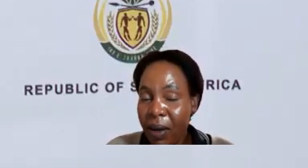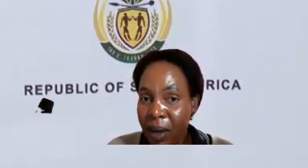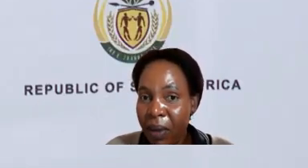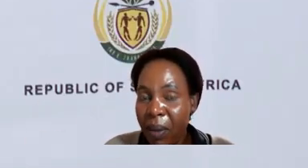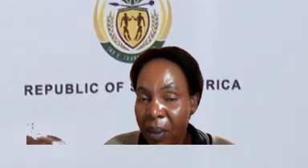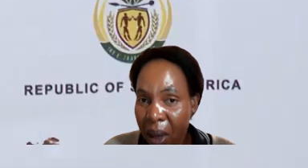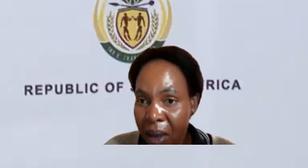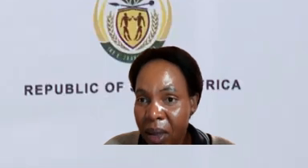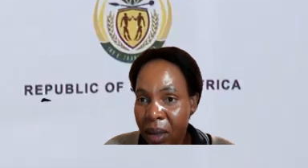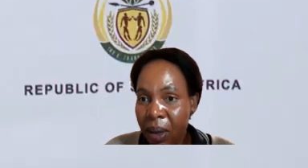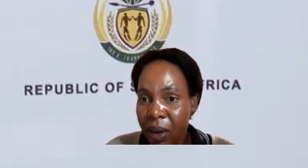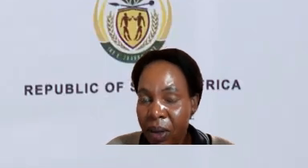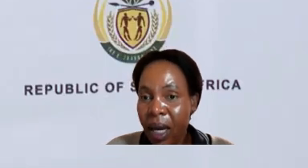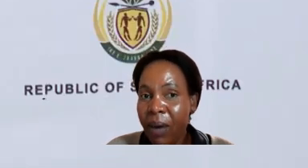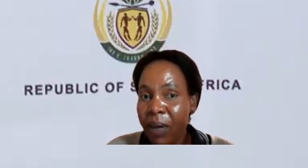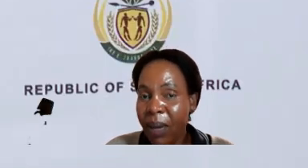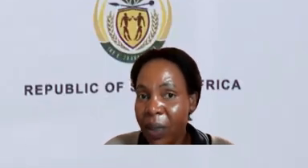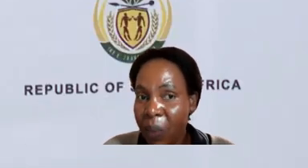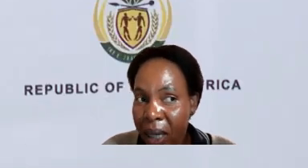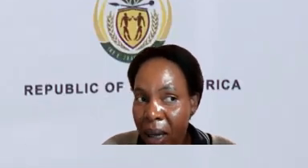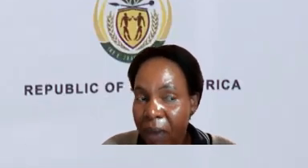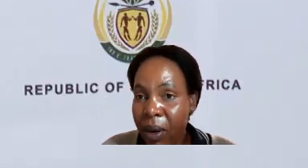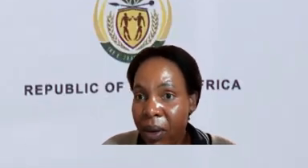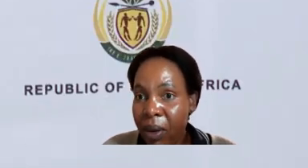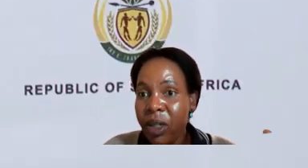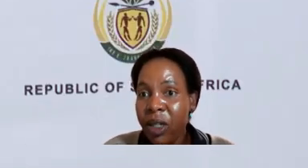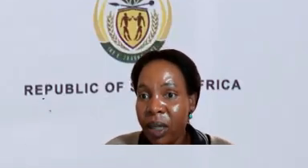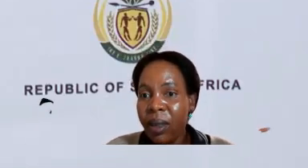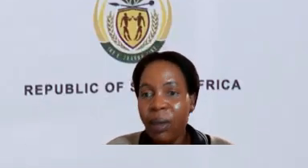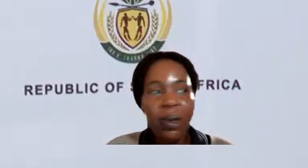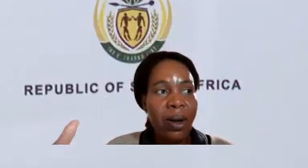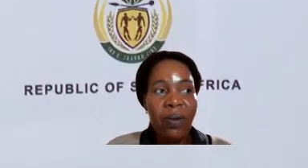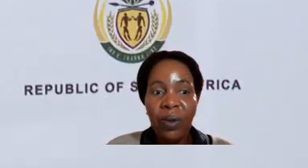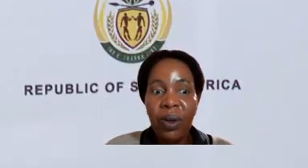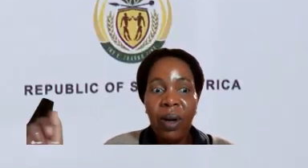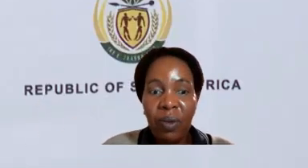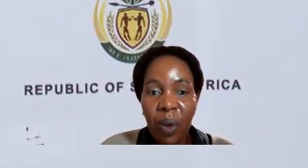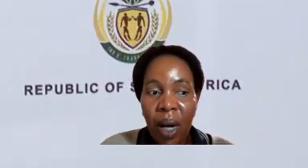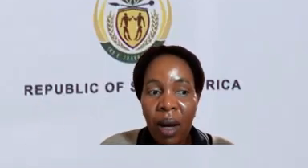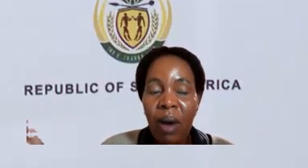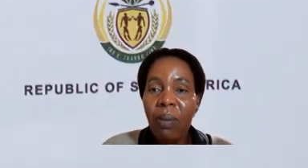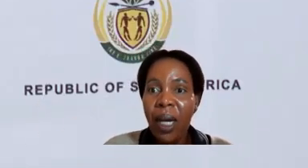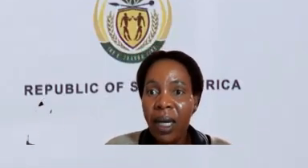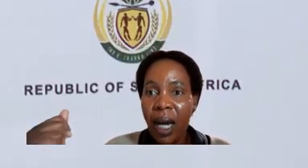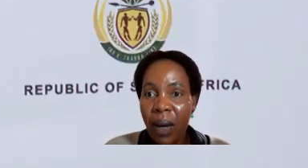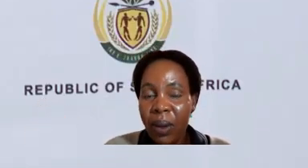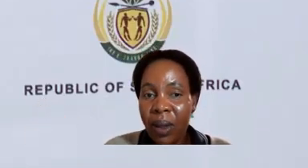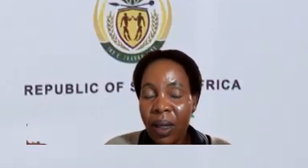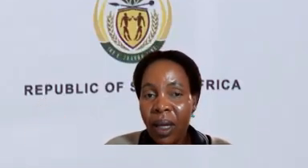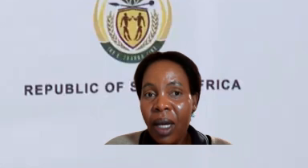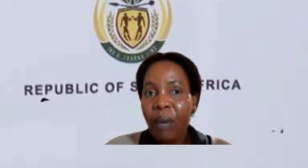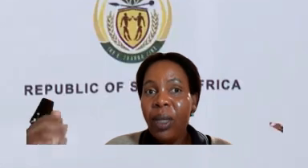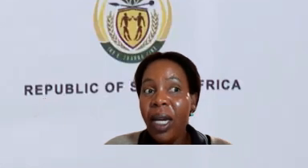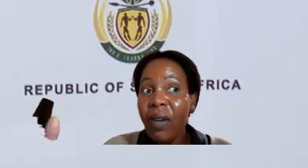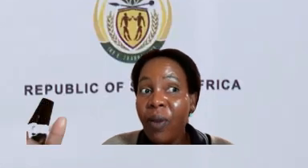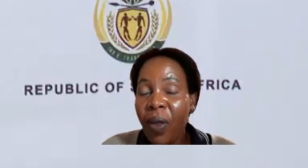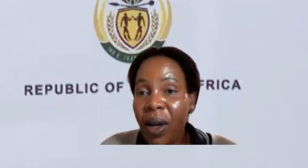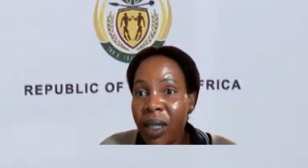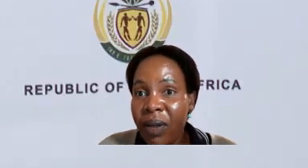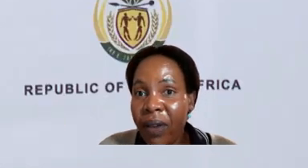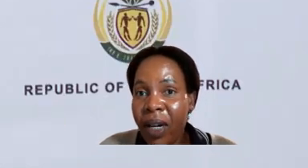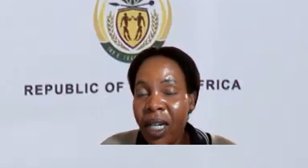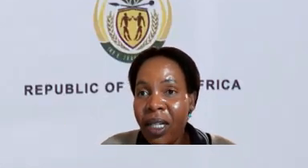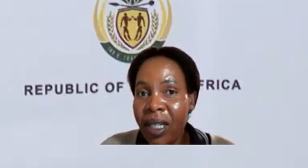So, 1,000 of them emerged because they were smart ones that thought, oh, shit, we don't have food, don't have water, better get out. But the